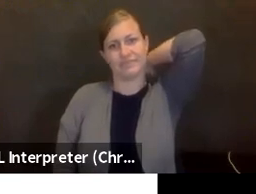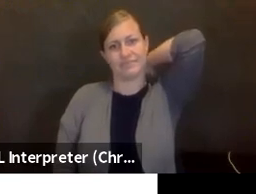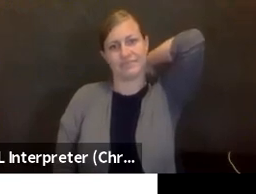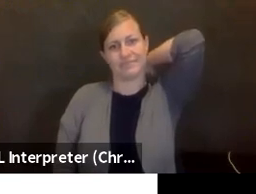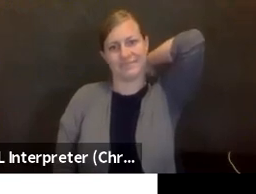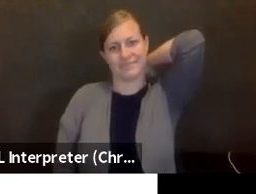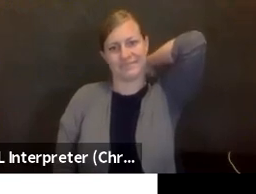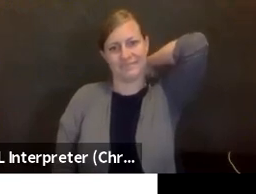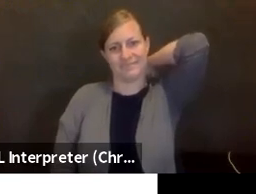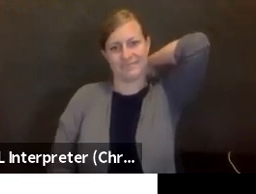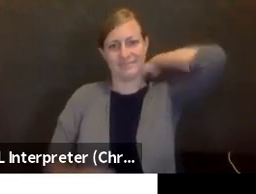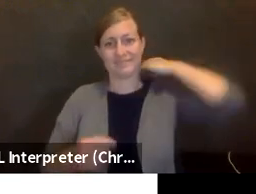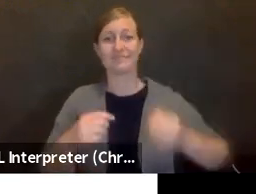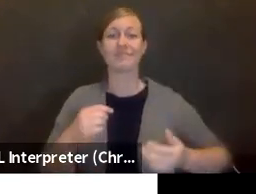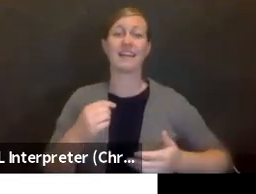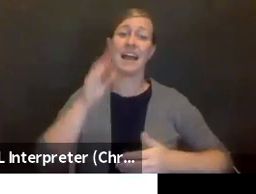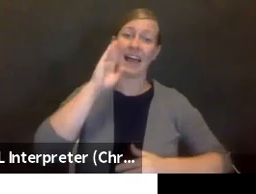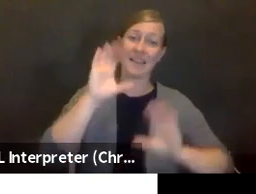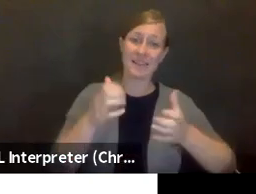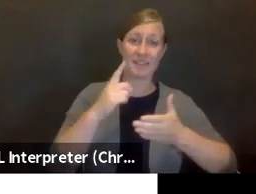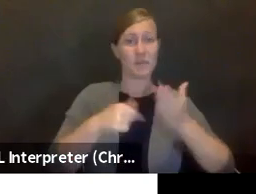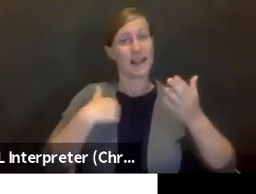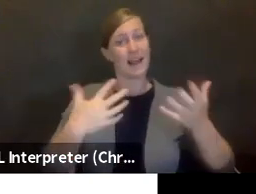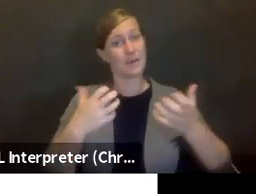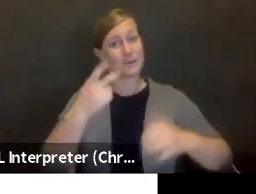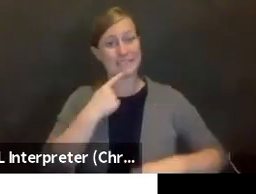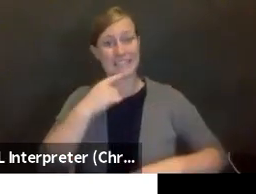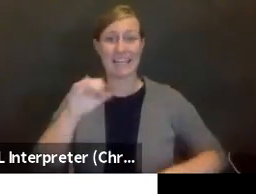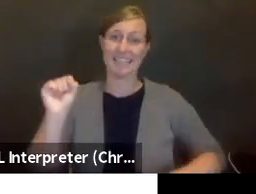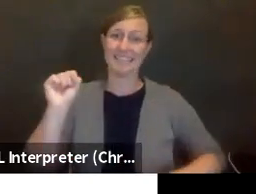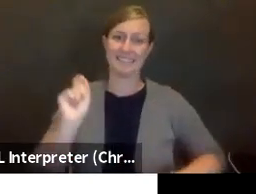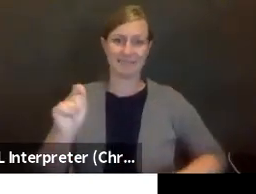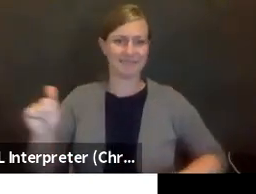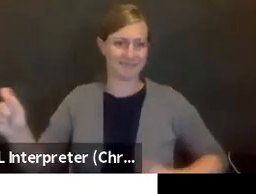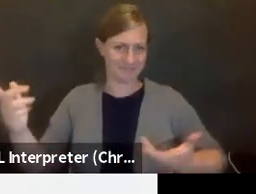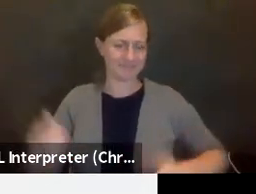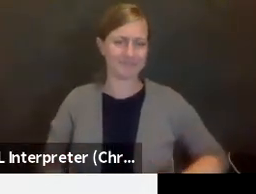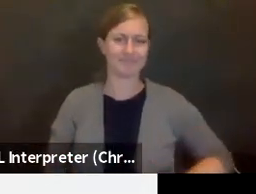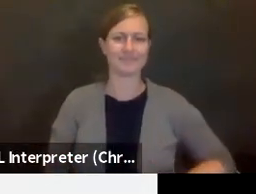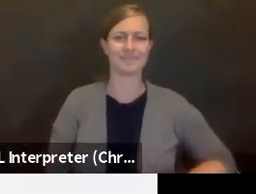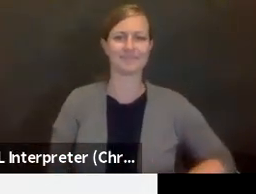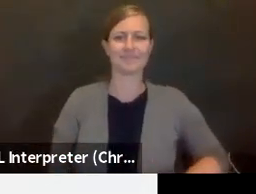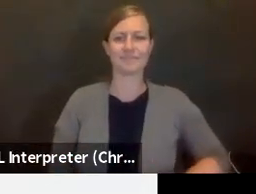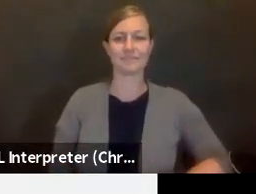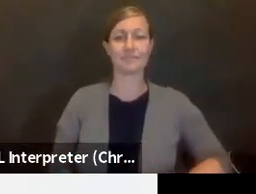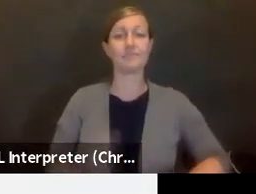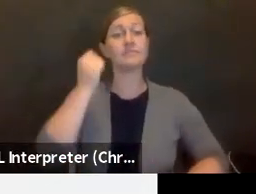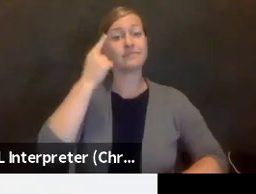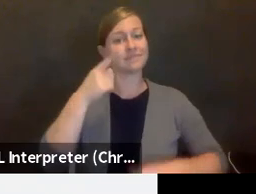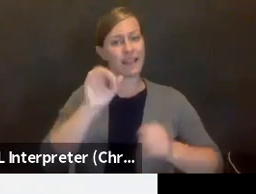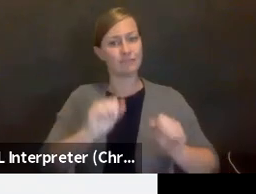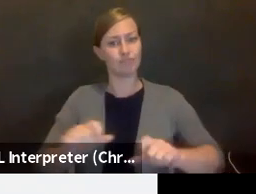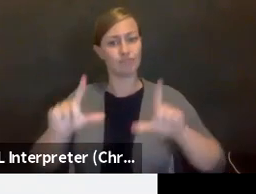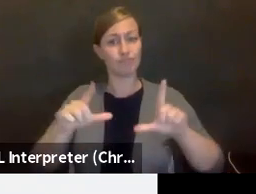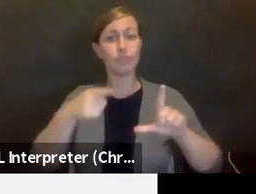Hello class, what I want to say is, and then share information. But it takes you in here where you